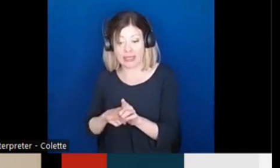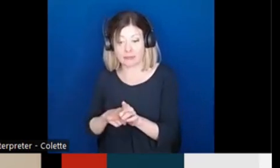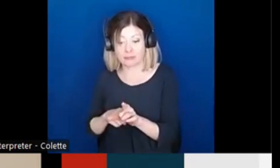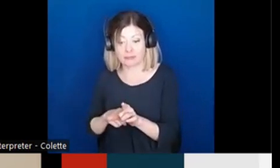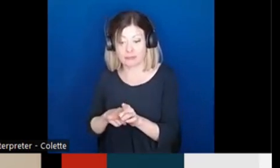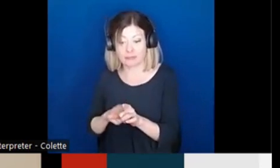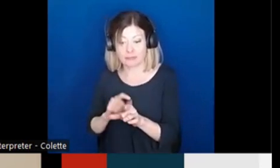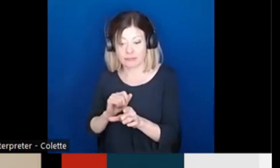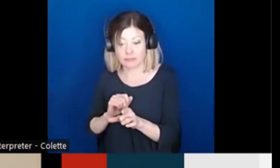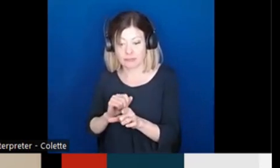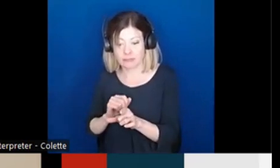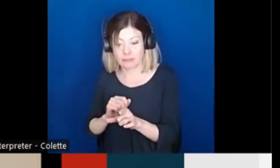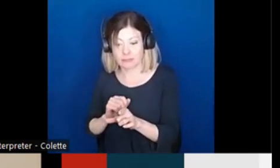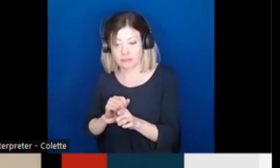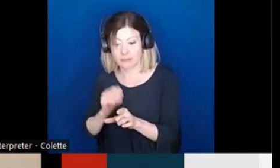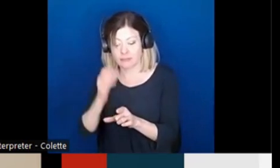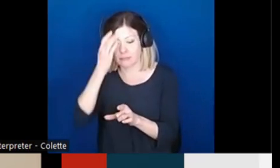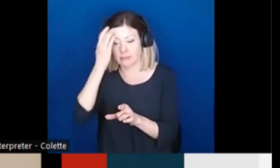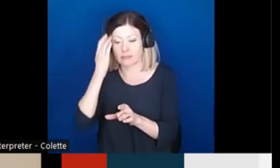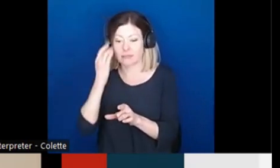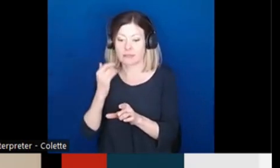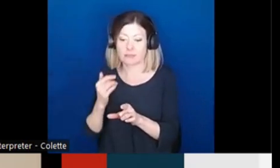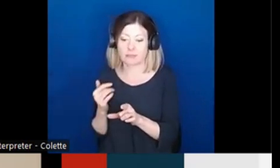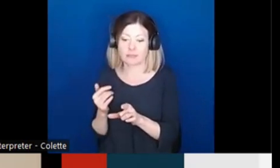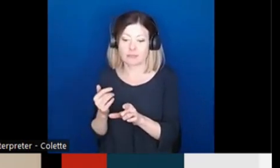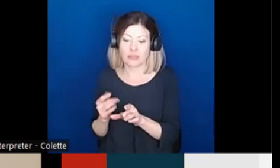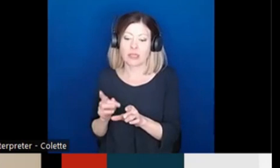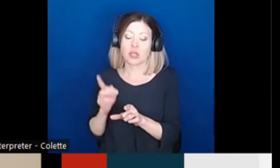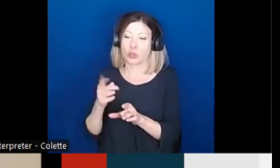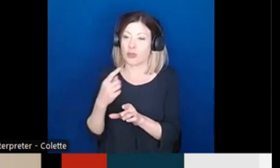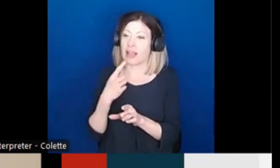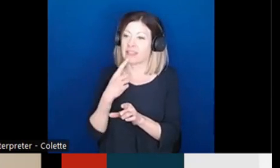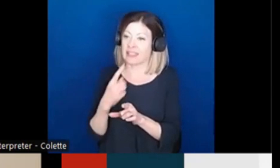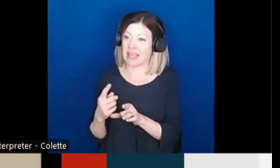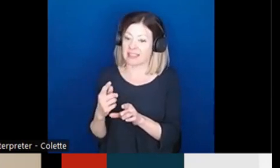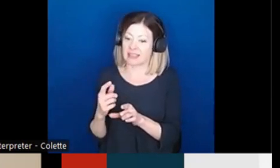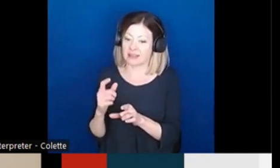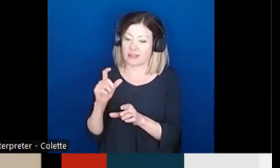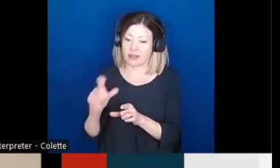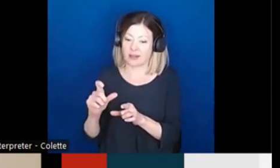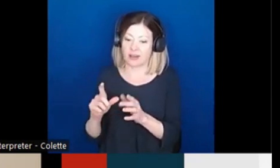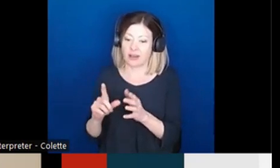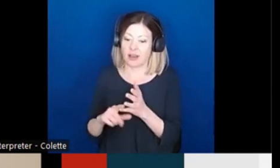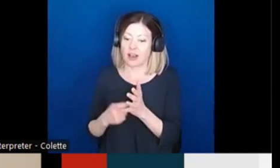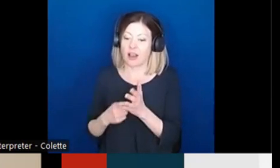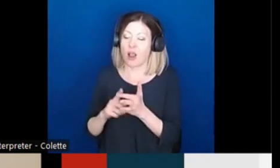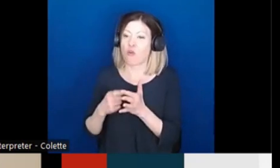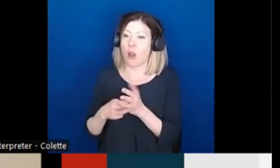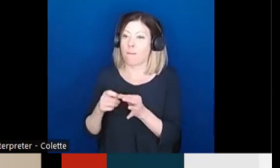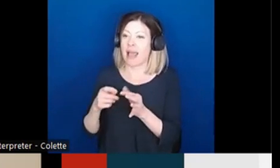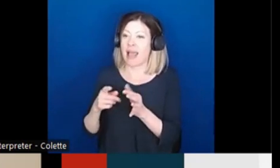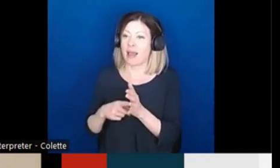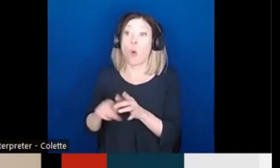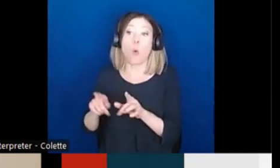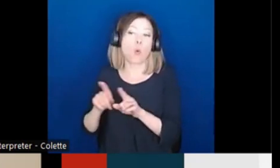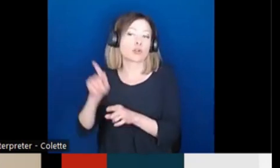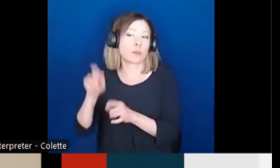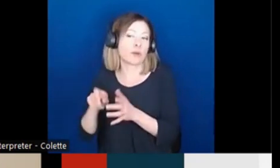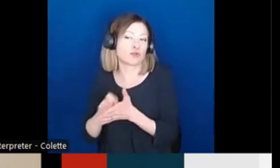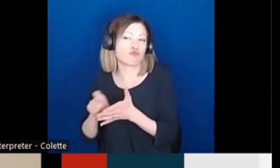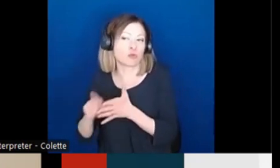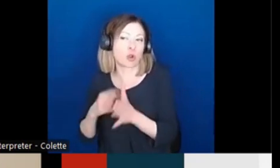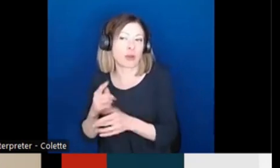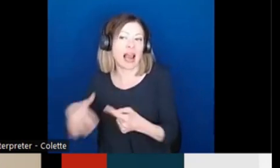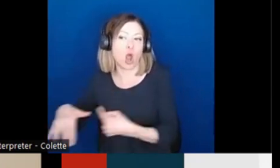actually that many people started to realise who Currer Bell might be, because it's set very locally. So just moving on quite